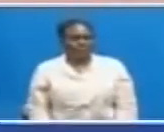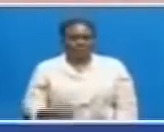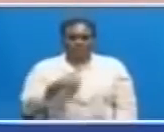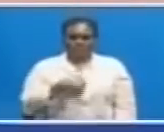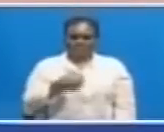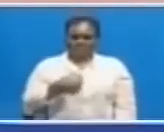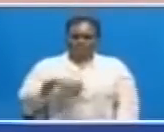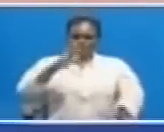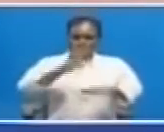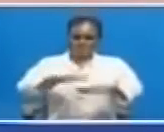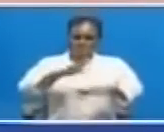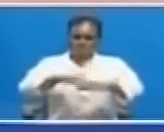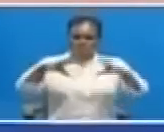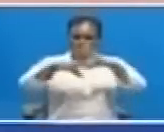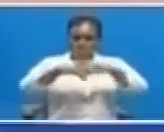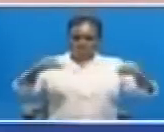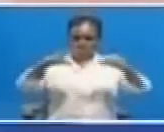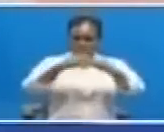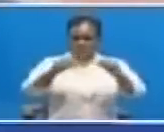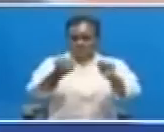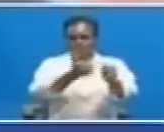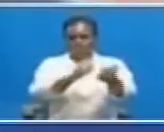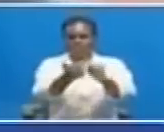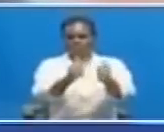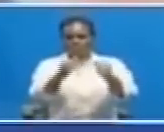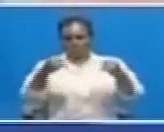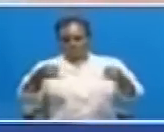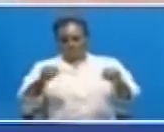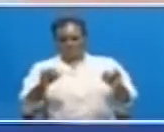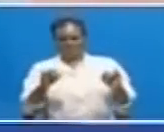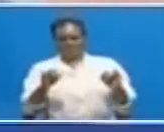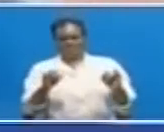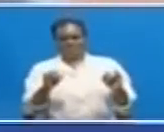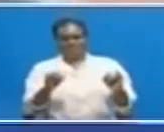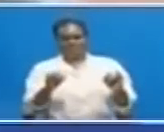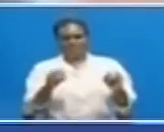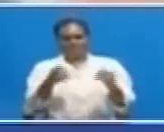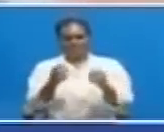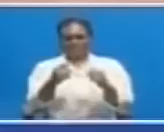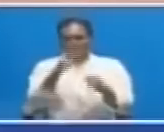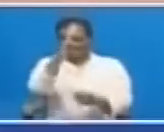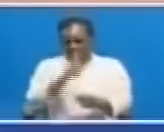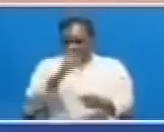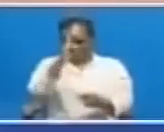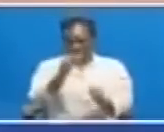and comfortable to also compete in the trials, which it will be a very tight competition.